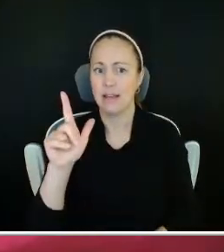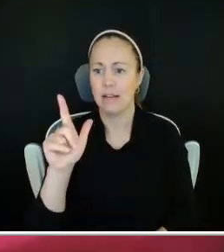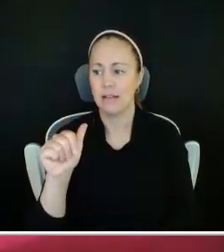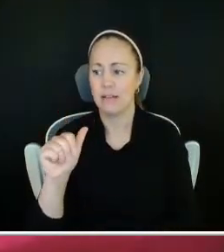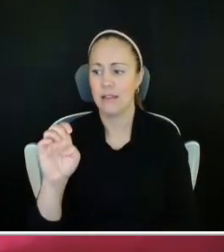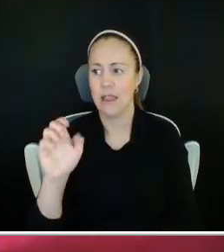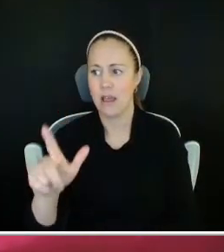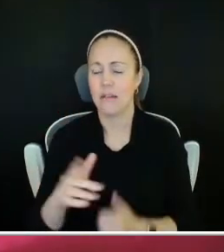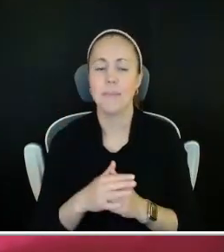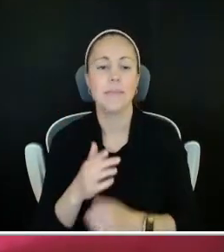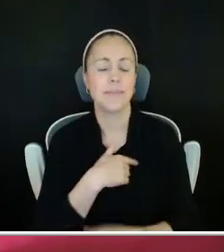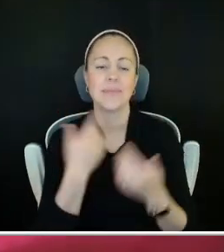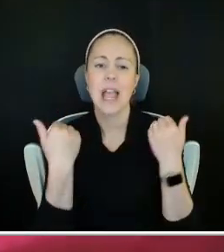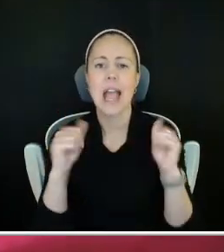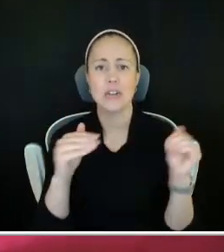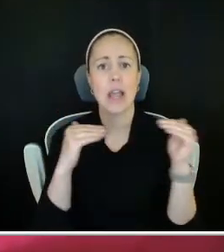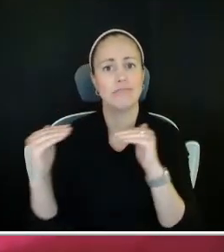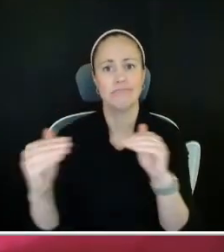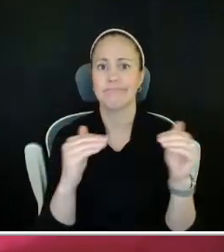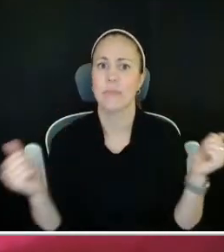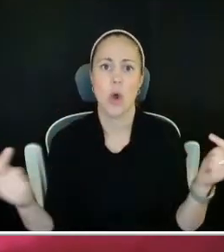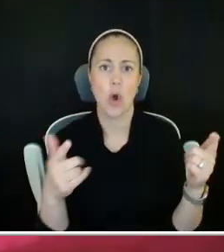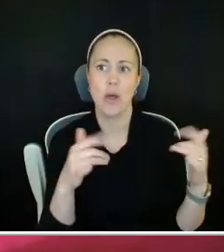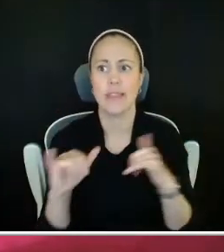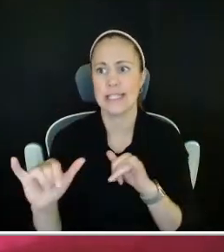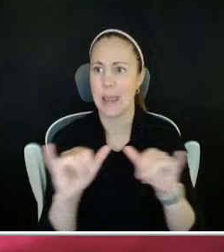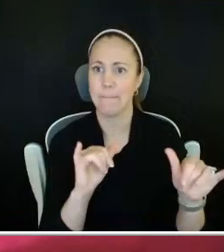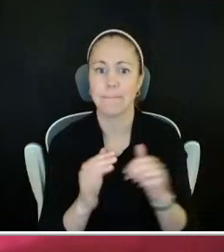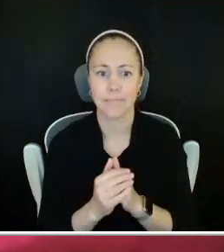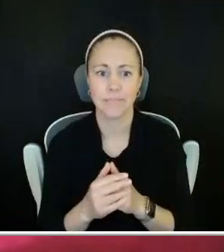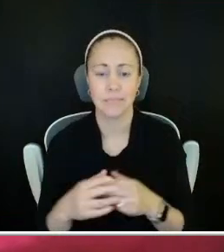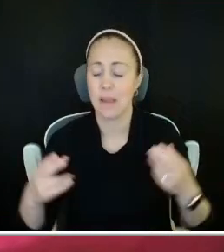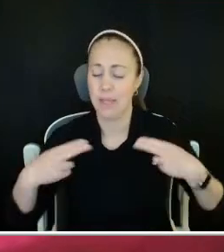I try to treat them all the same. I mean, human is human.